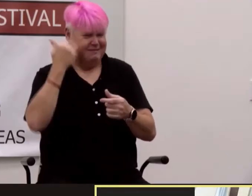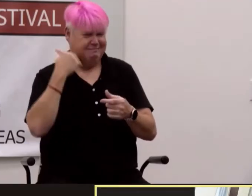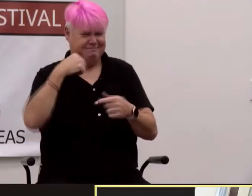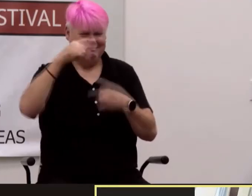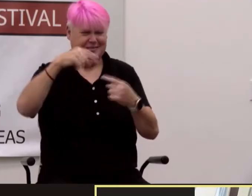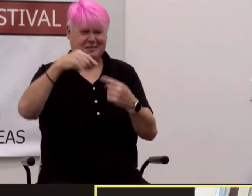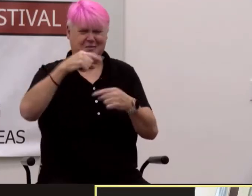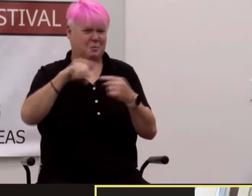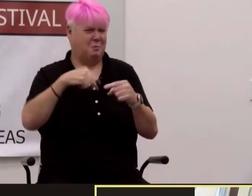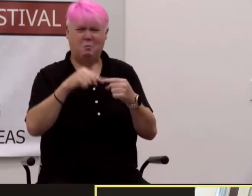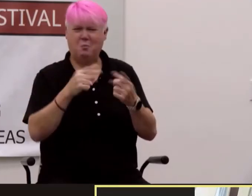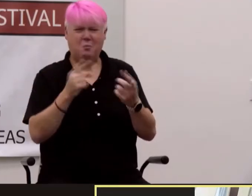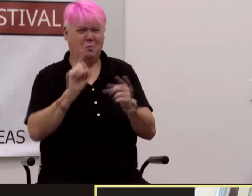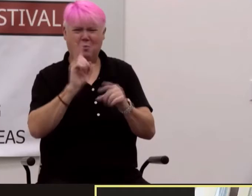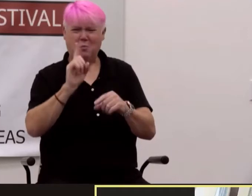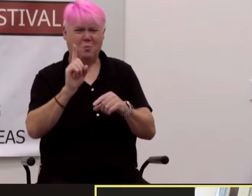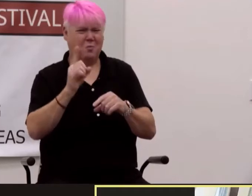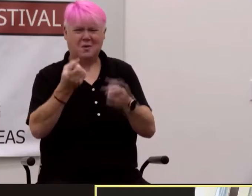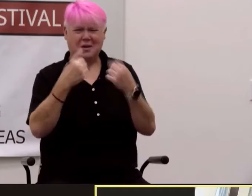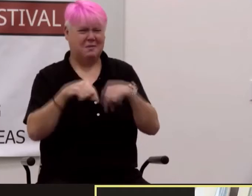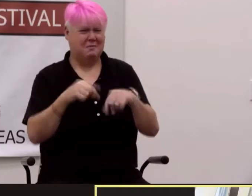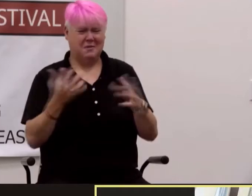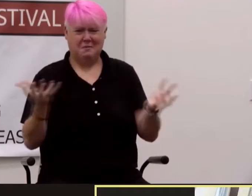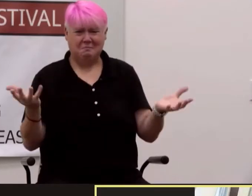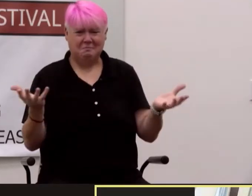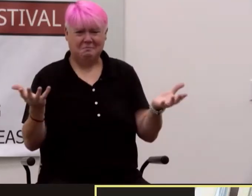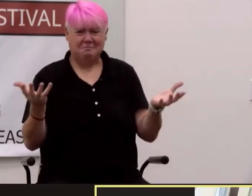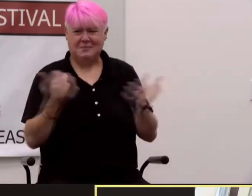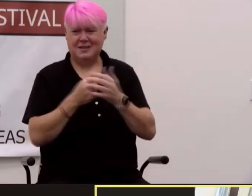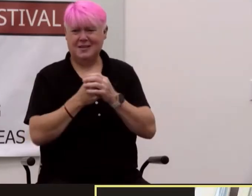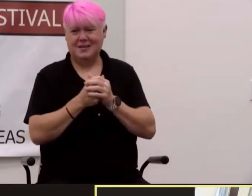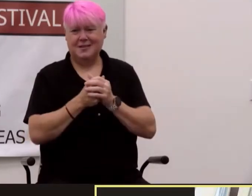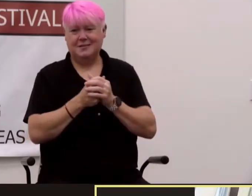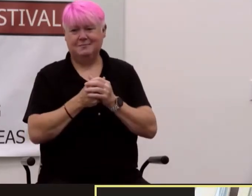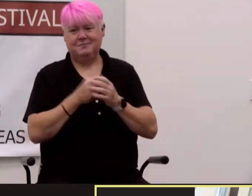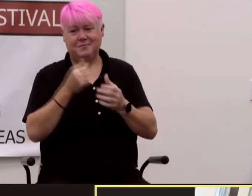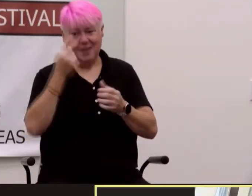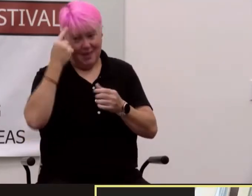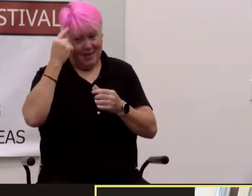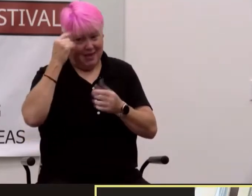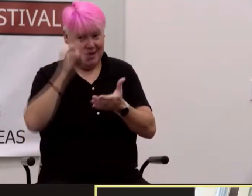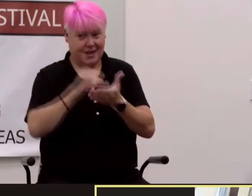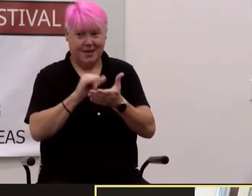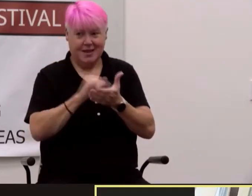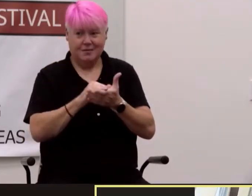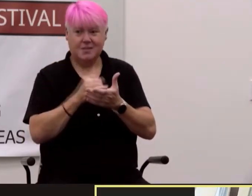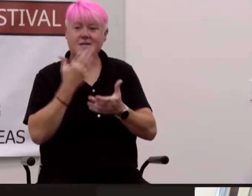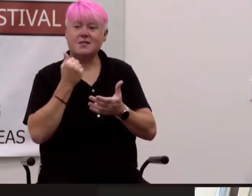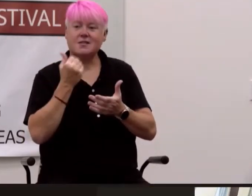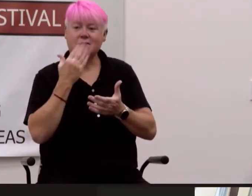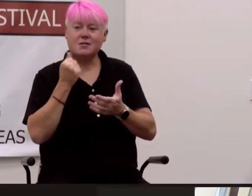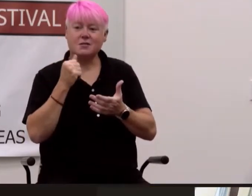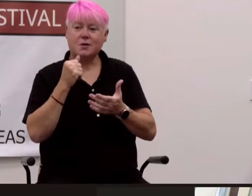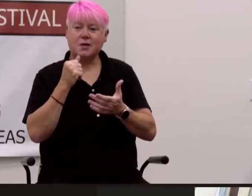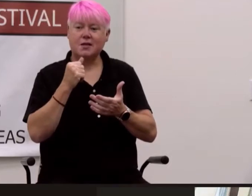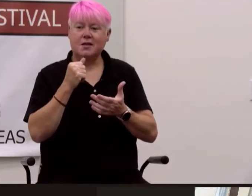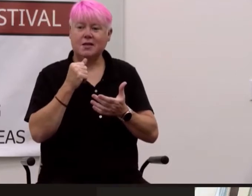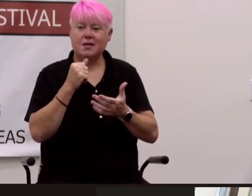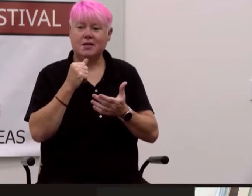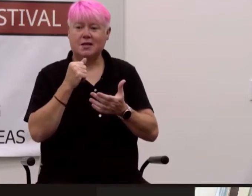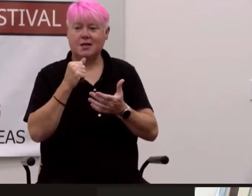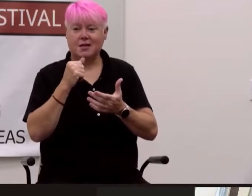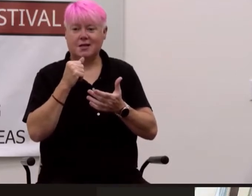this come out of? Where'd this come from out of left field? And I think that was the sweet potato salad, was it not? Yeah, a lot